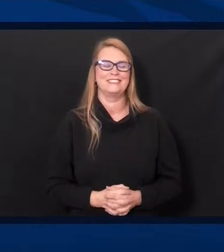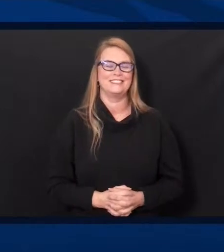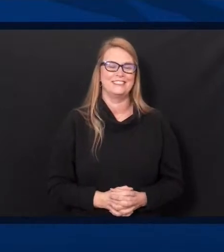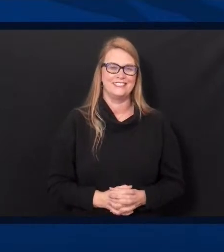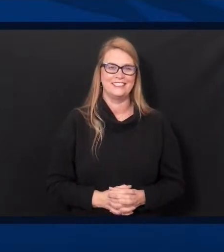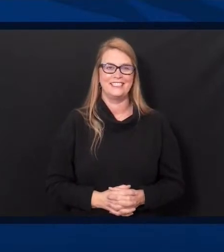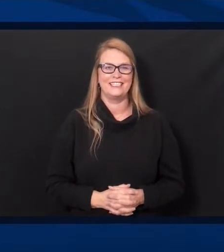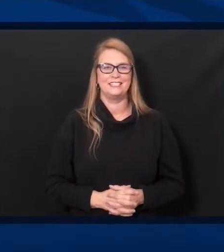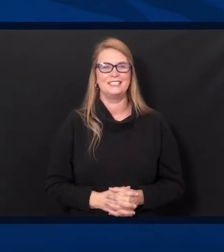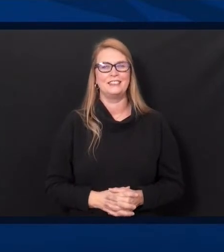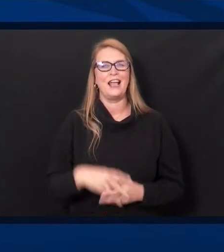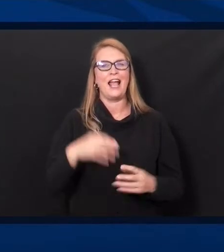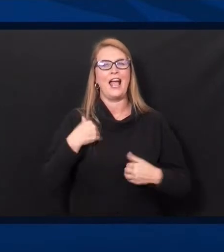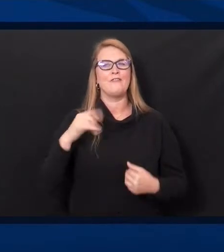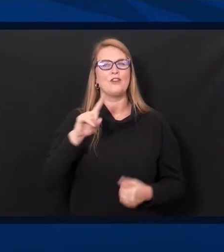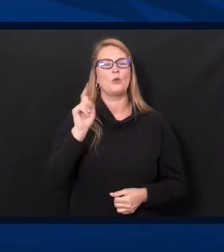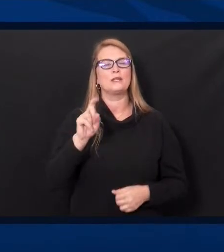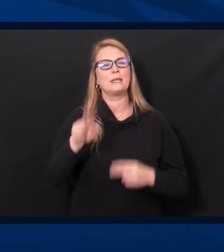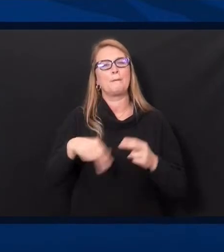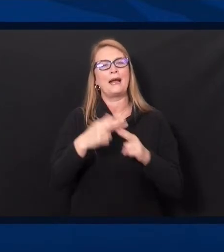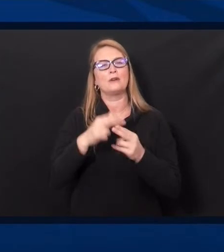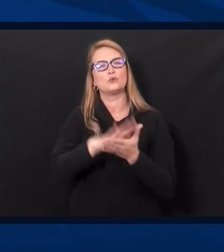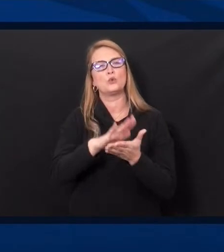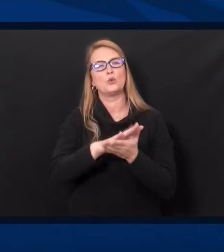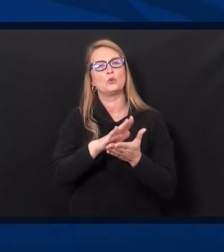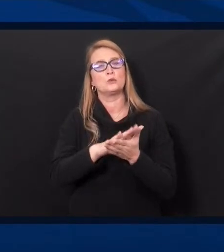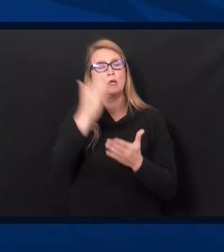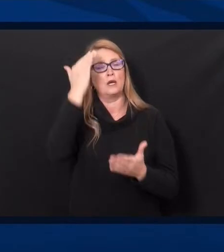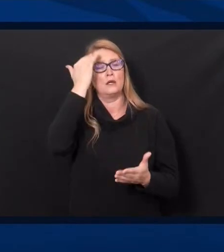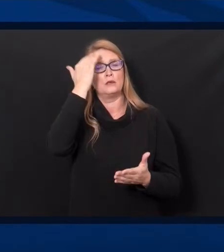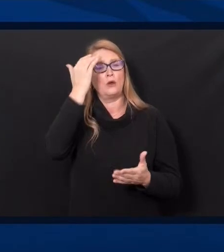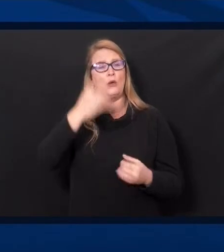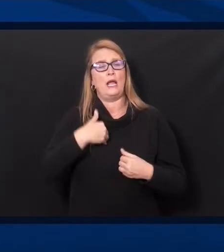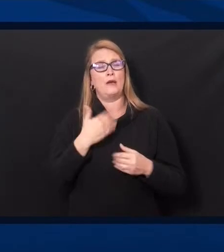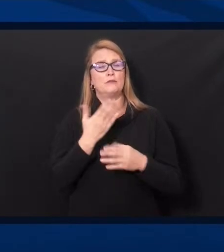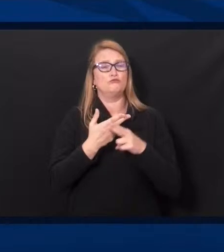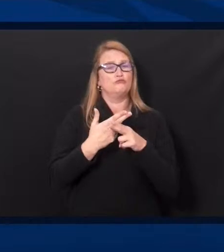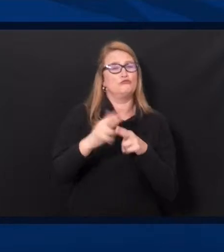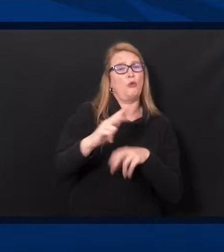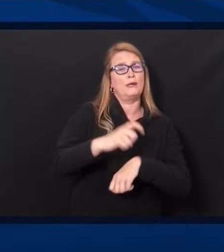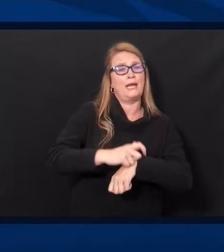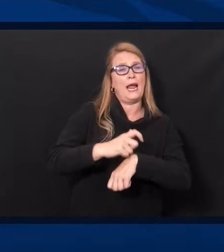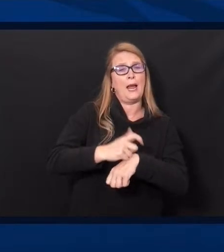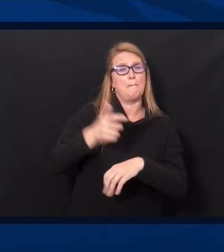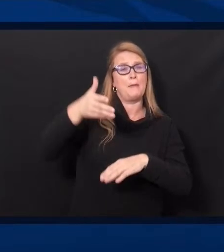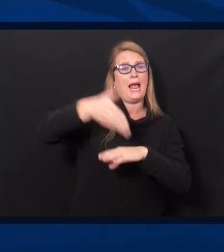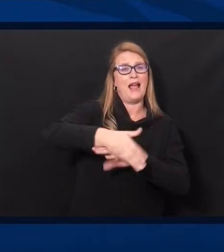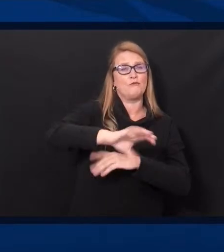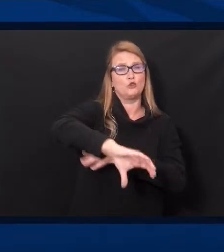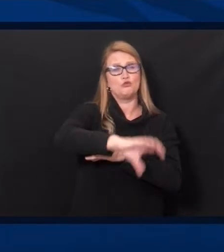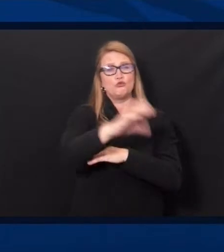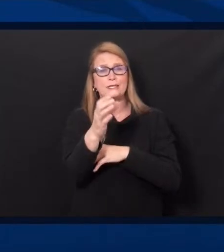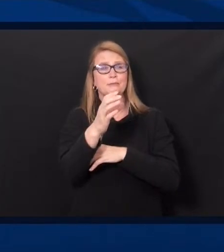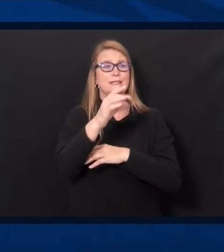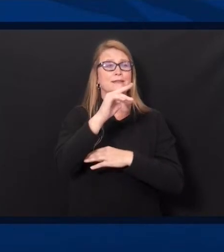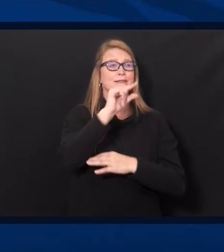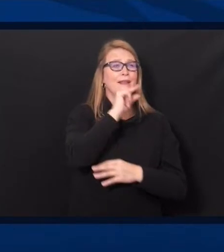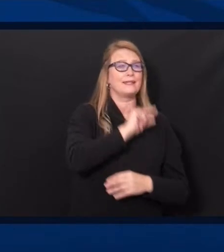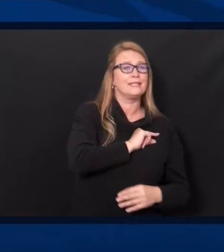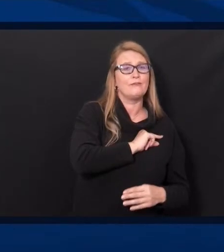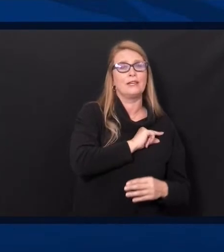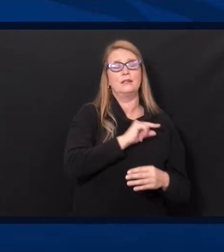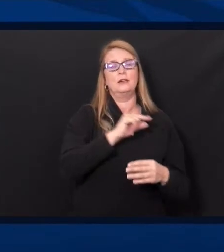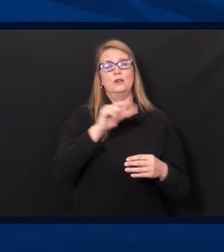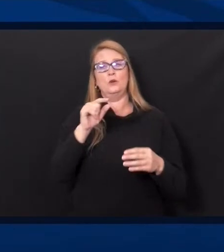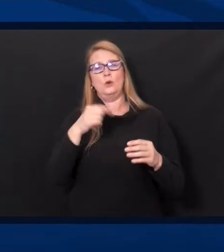a question about schools. I know that we had a period of time after Christmas, after Thanksgiving, where we had a